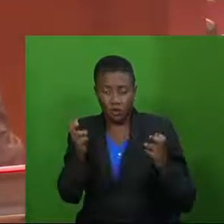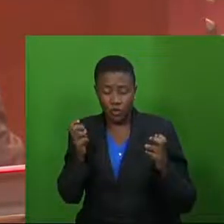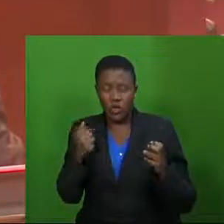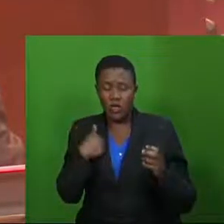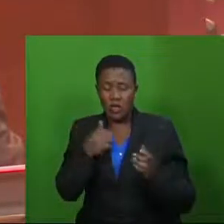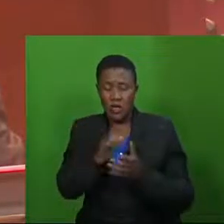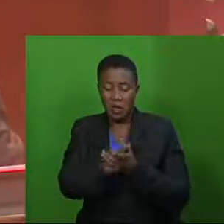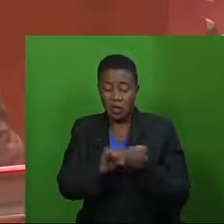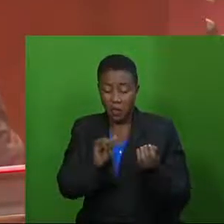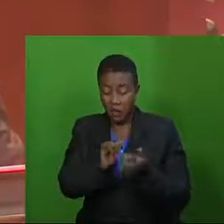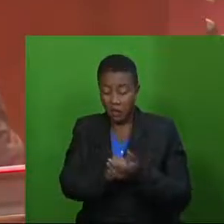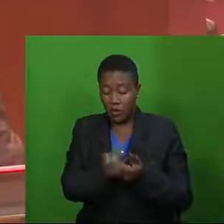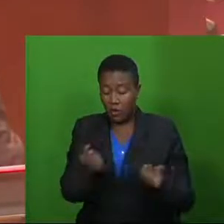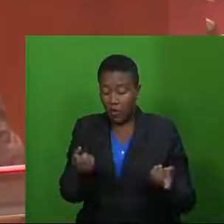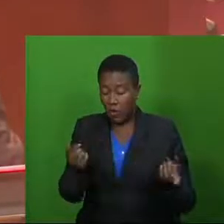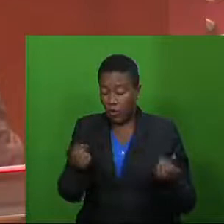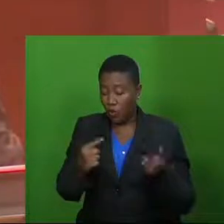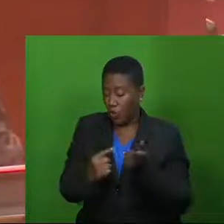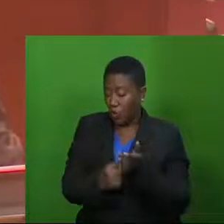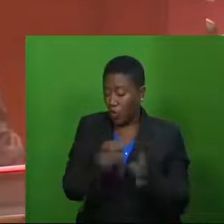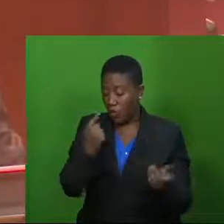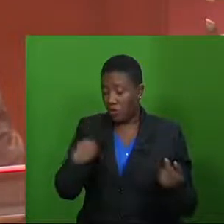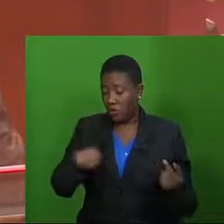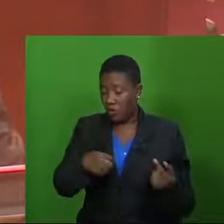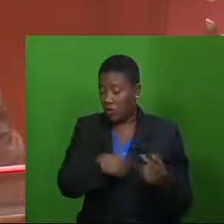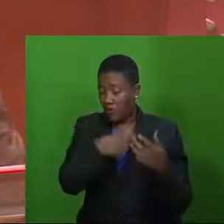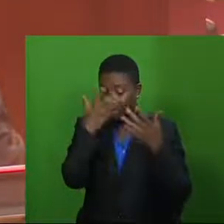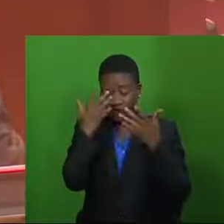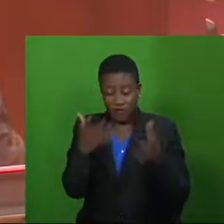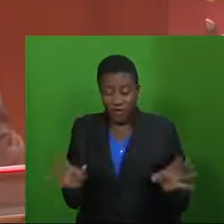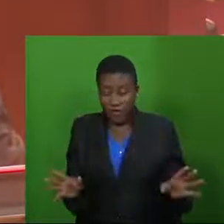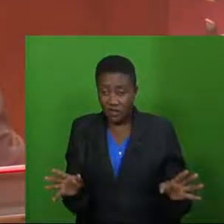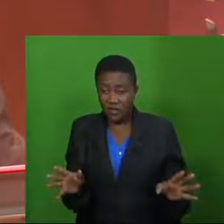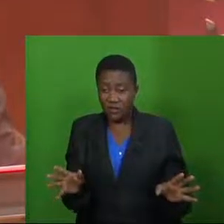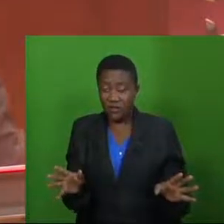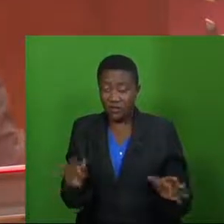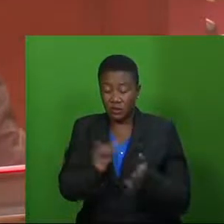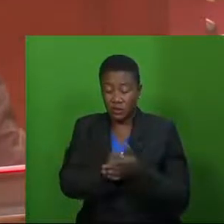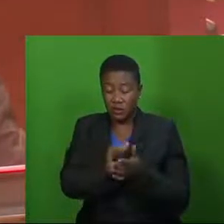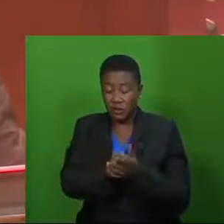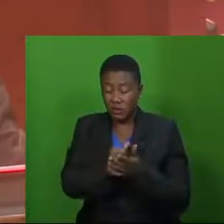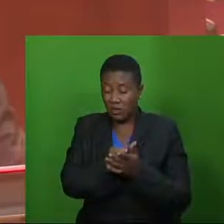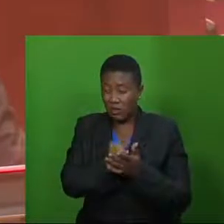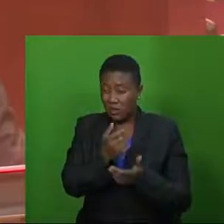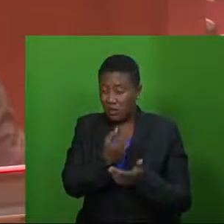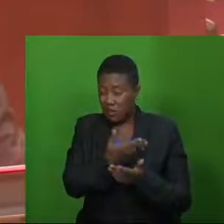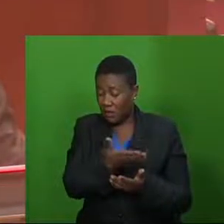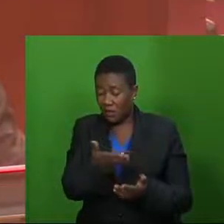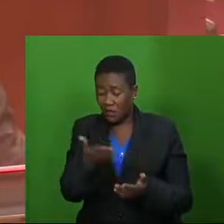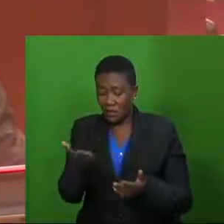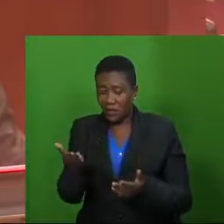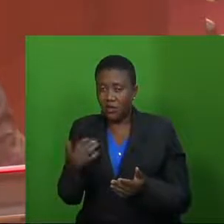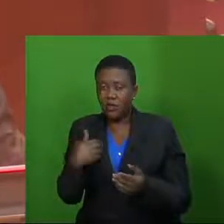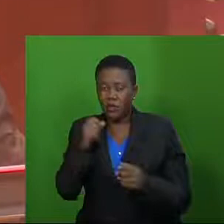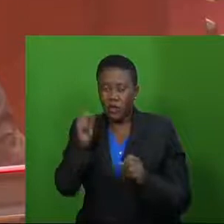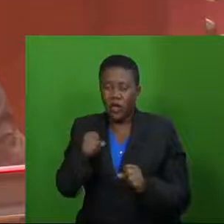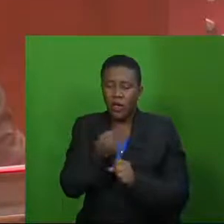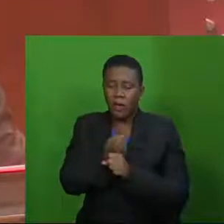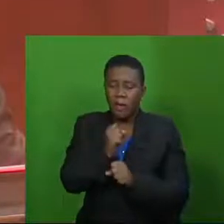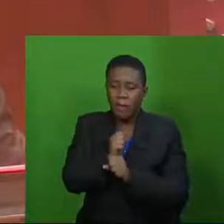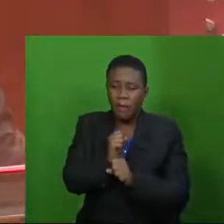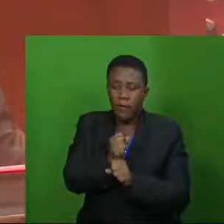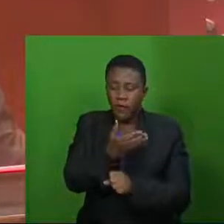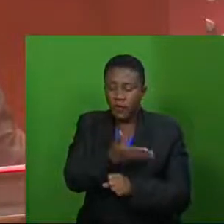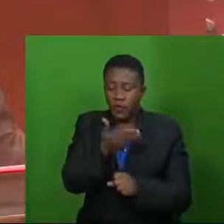once we are over that hill, we should be in a position